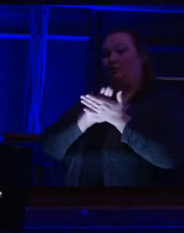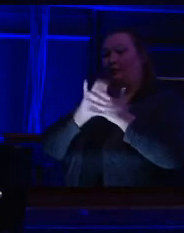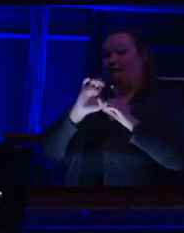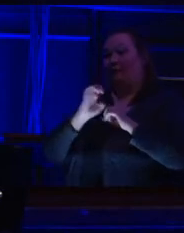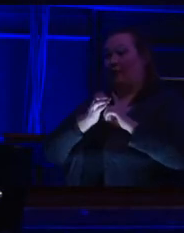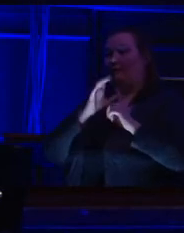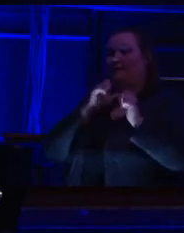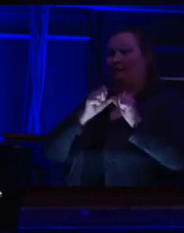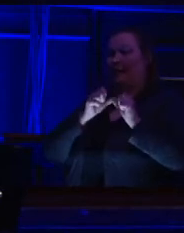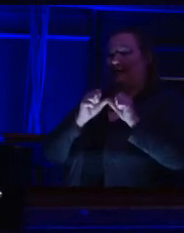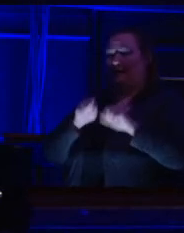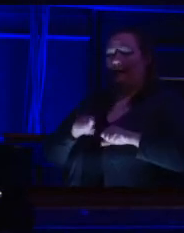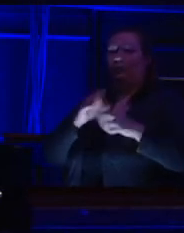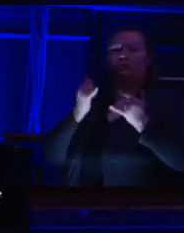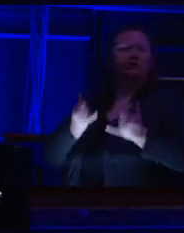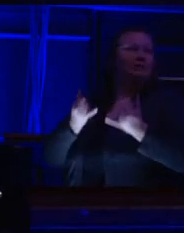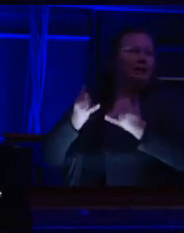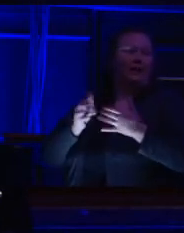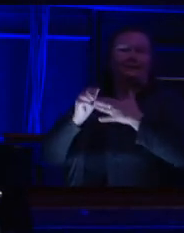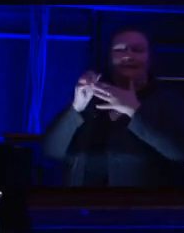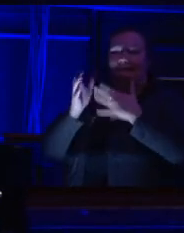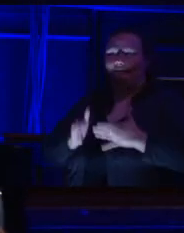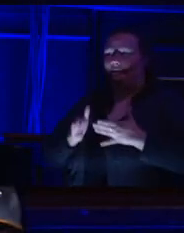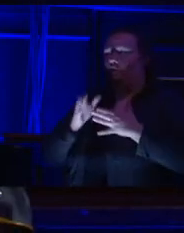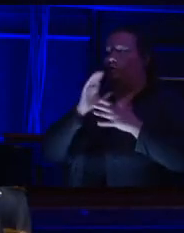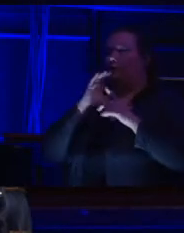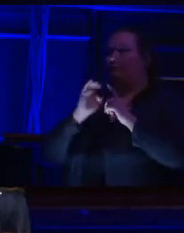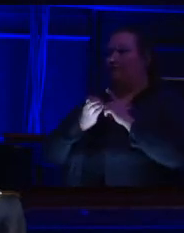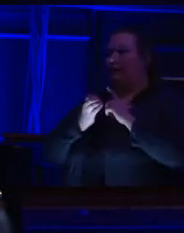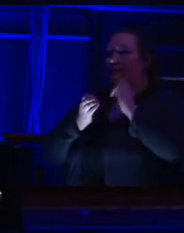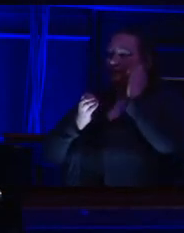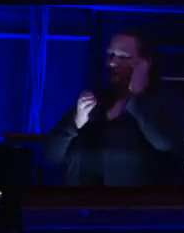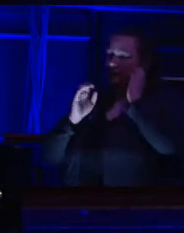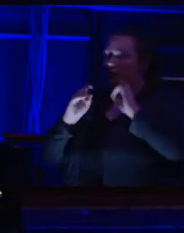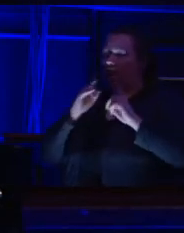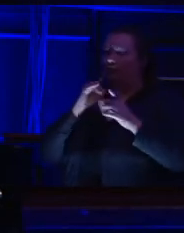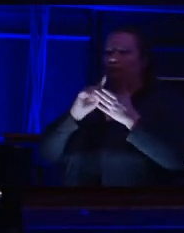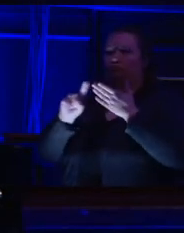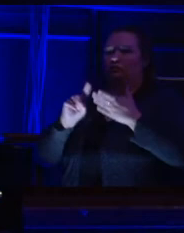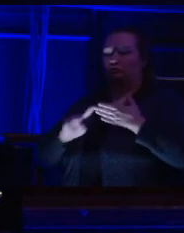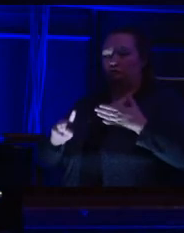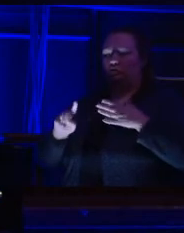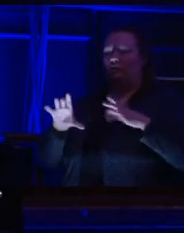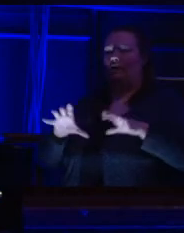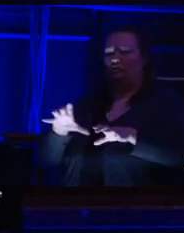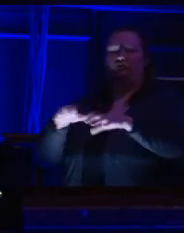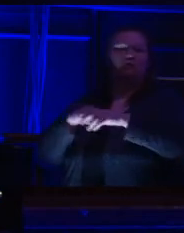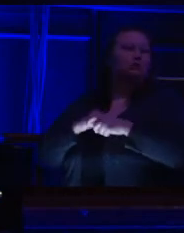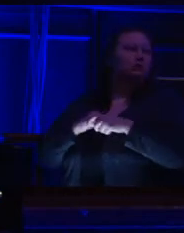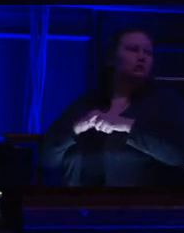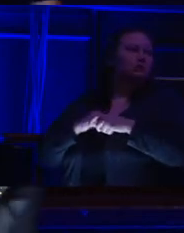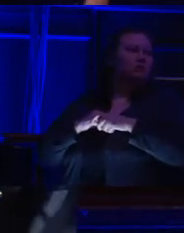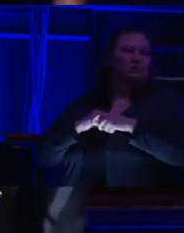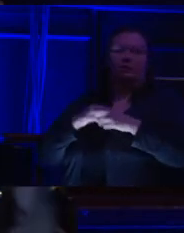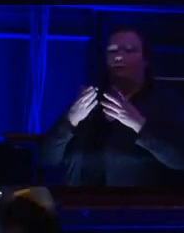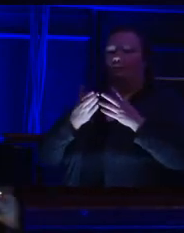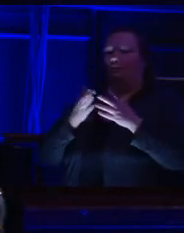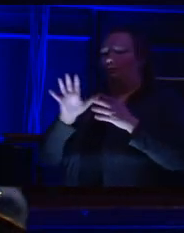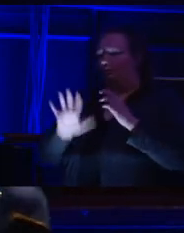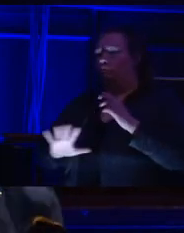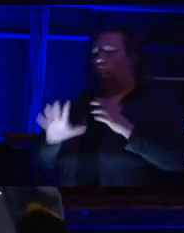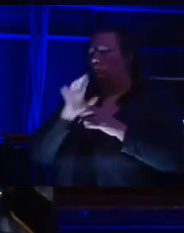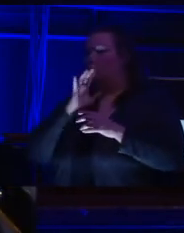Sustainability, which today is a leader in environmental education, research, and action. Across the institution, we have